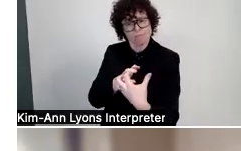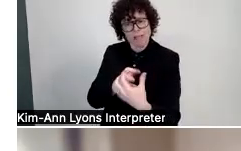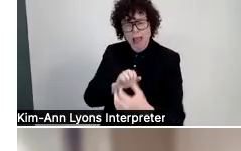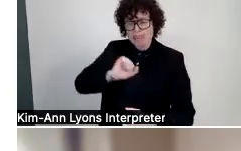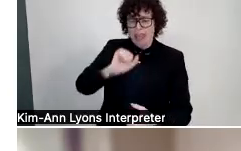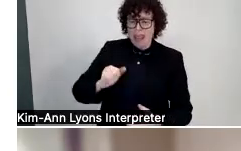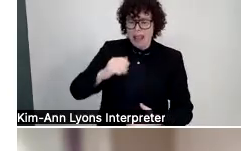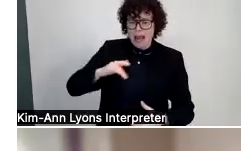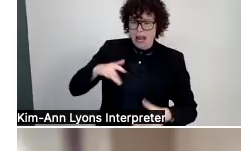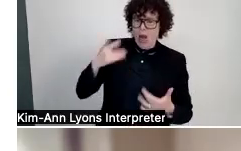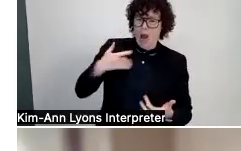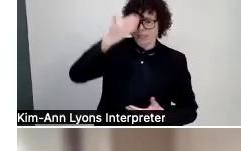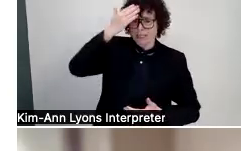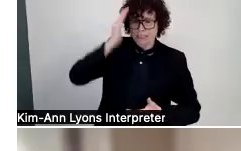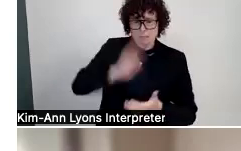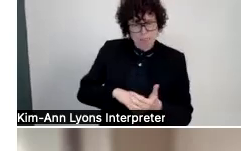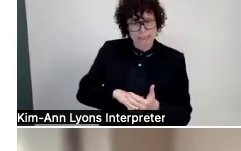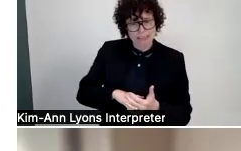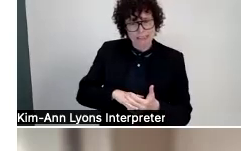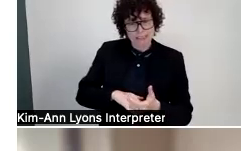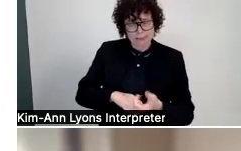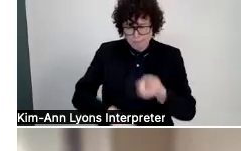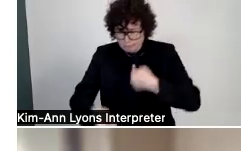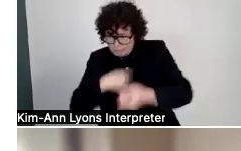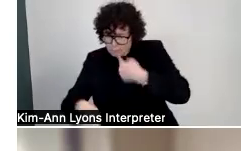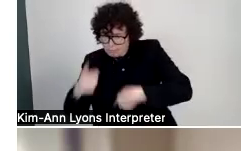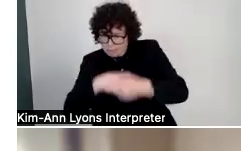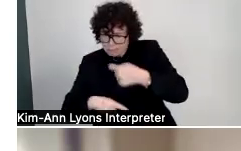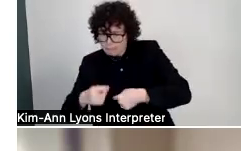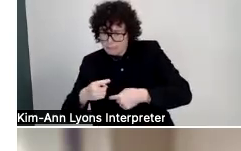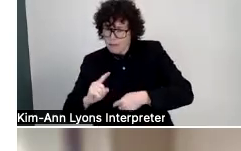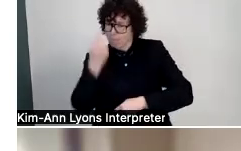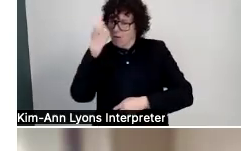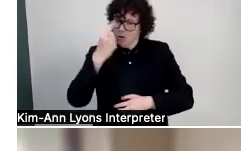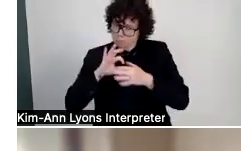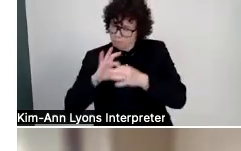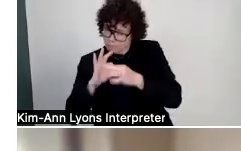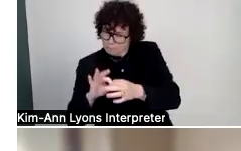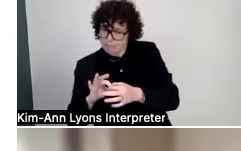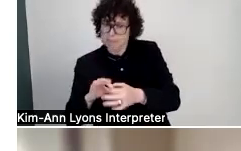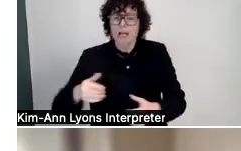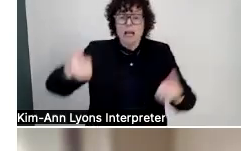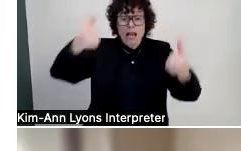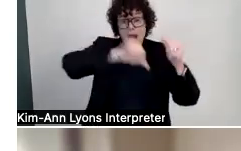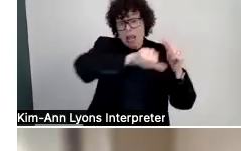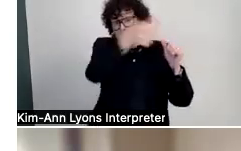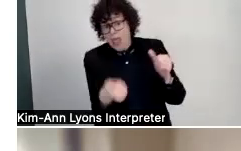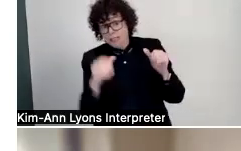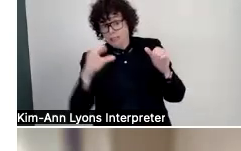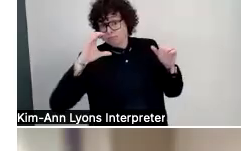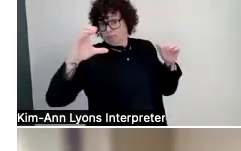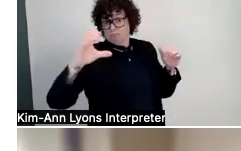experience and lives of people with intellectual disability. Another example from the area called communication is